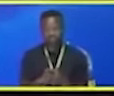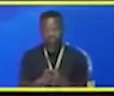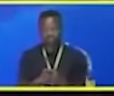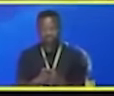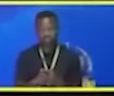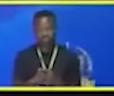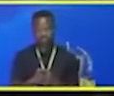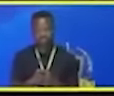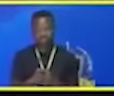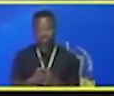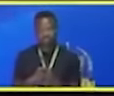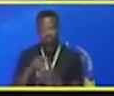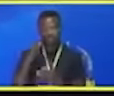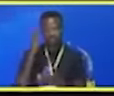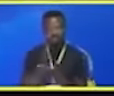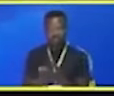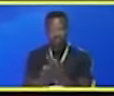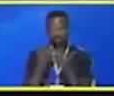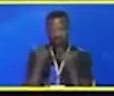If I stop here tonight,